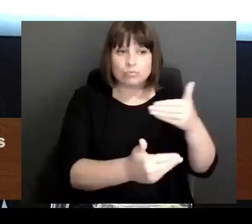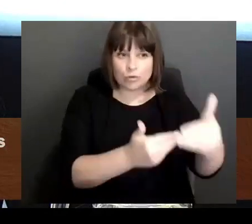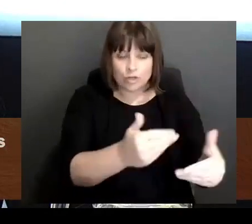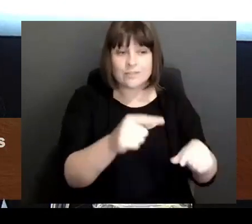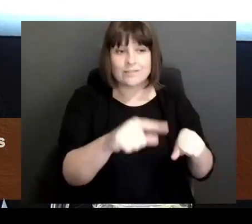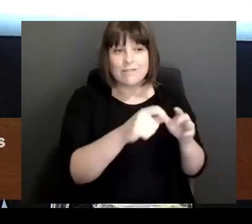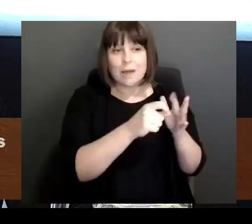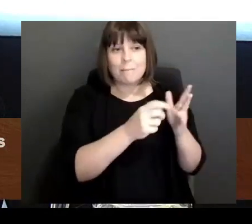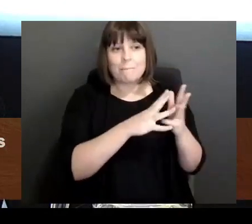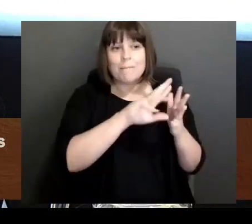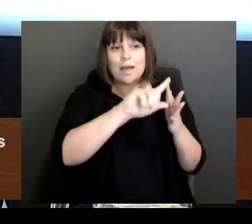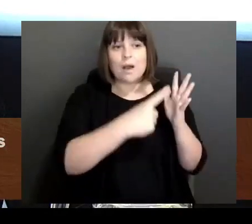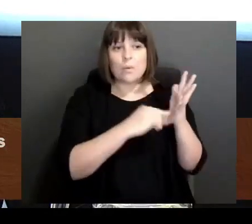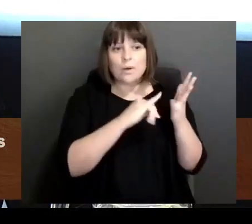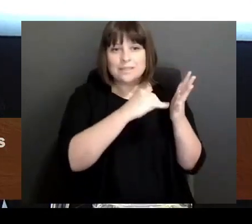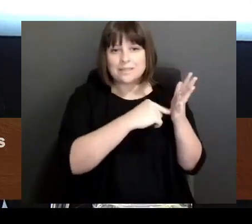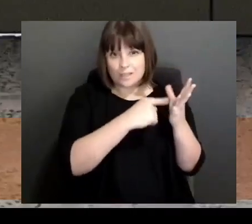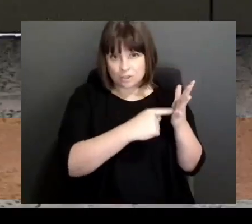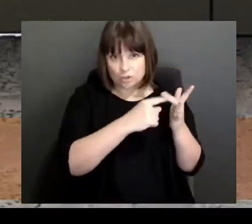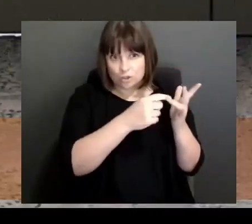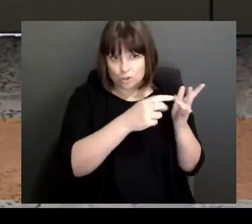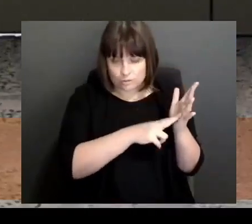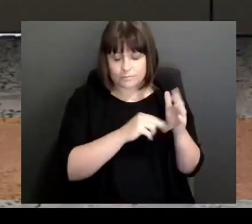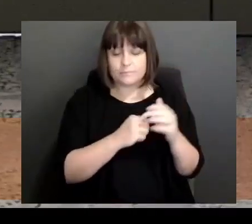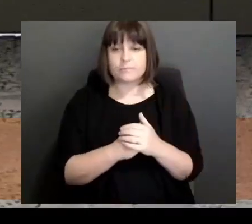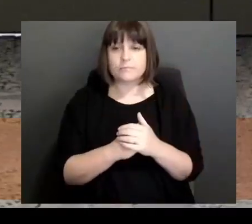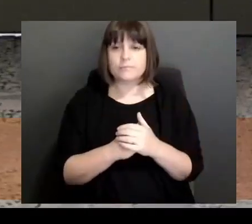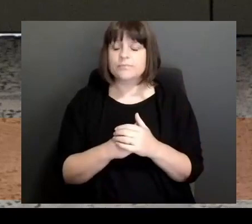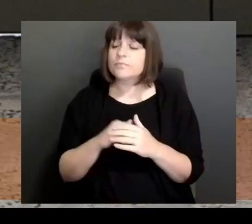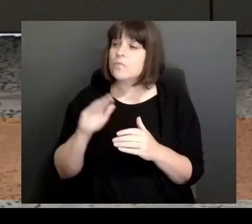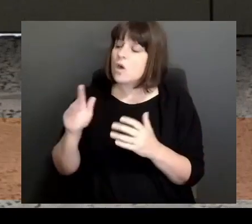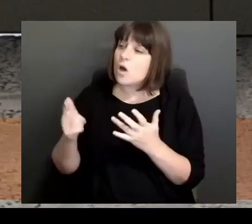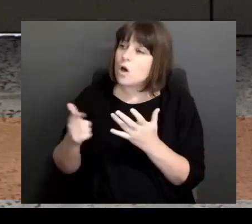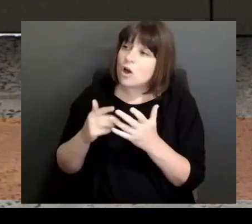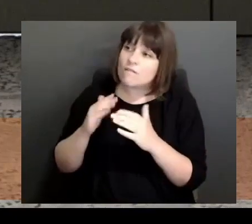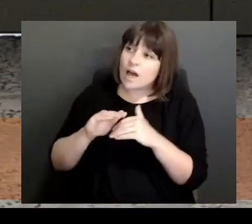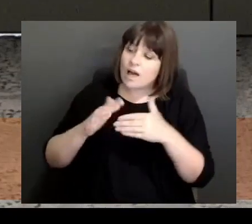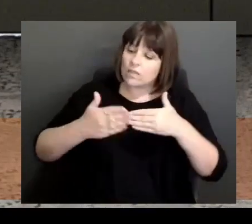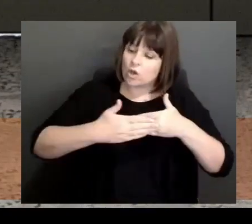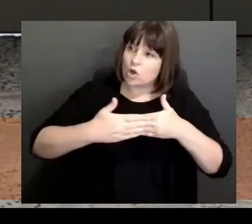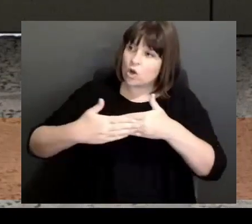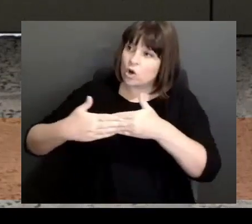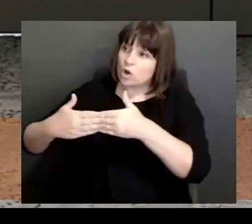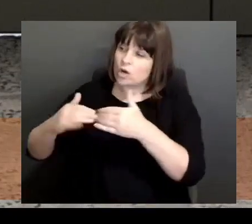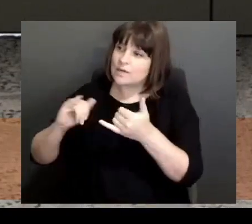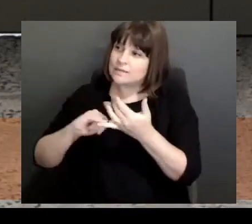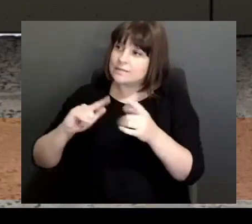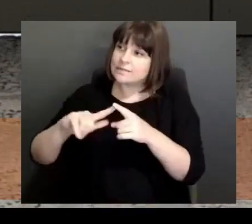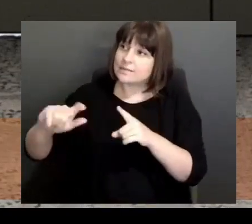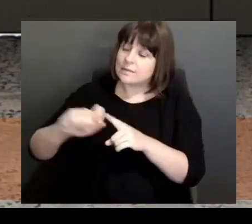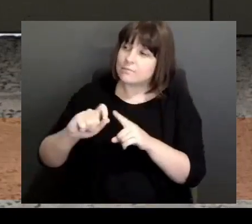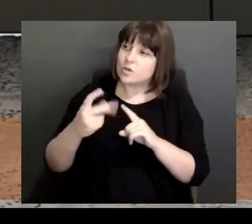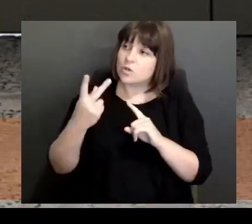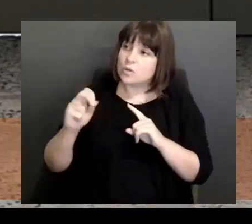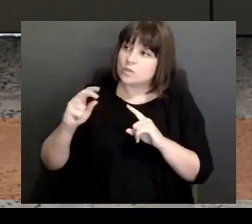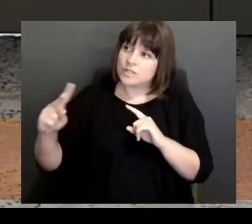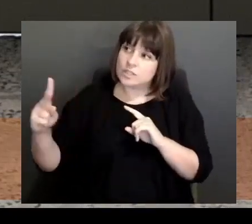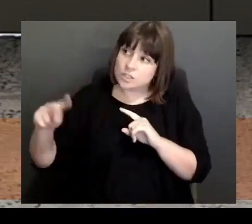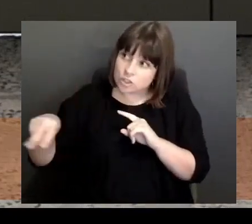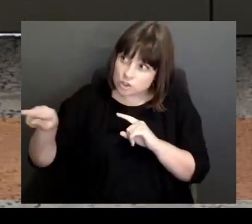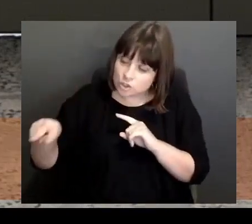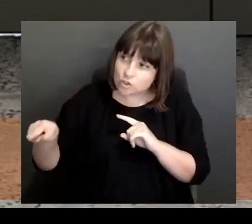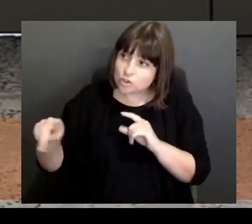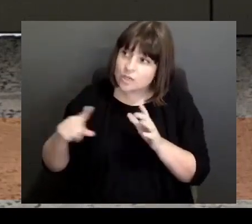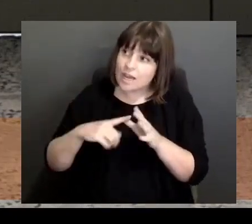station. In terms of other closures, in September 2022, AGL announced it will close Loy Yang